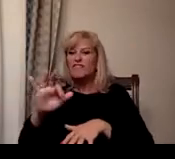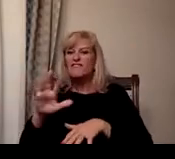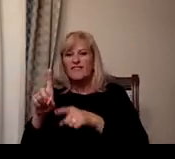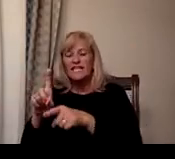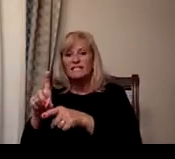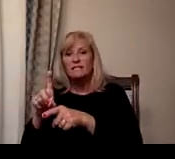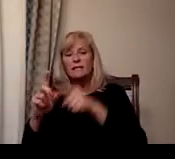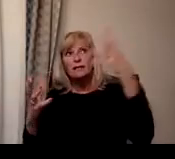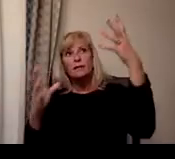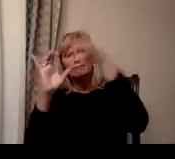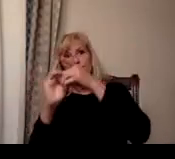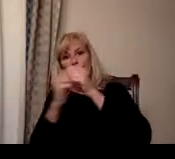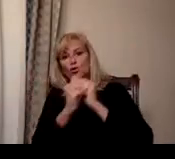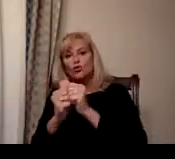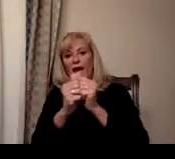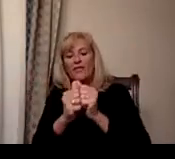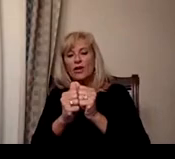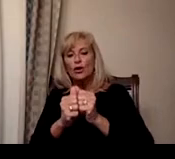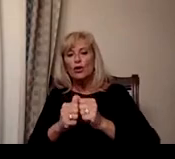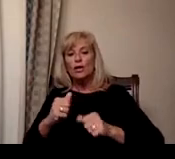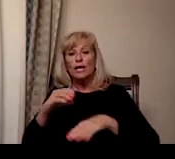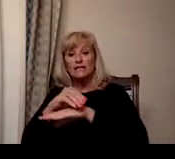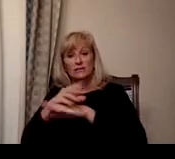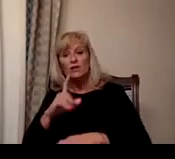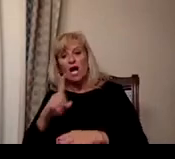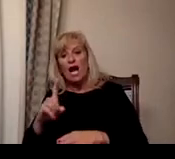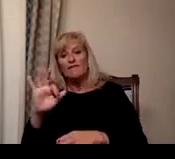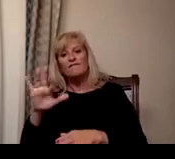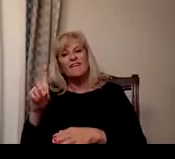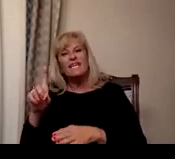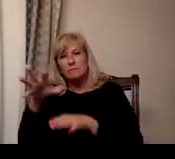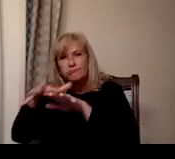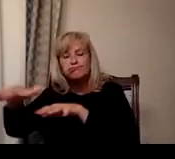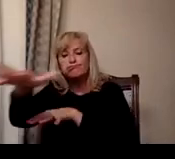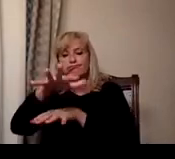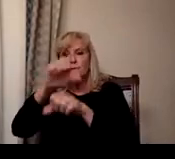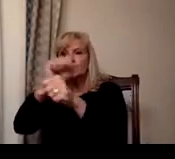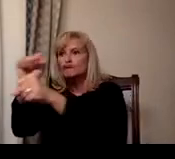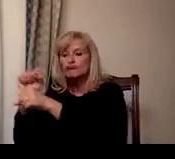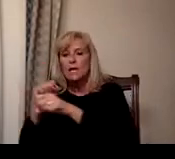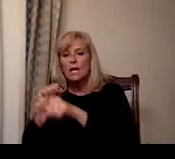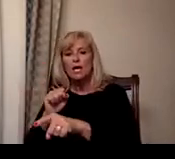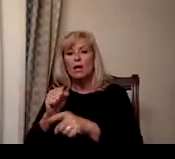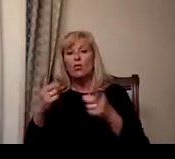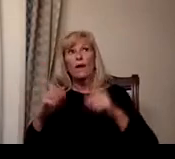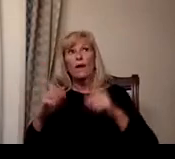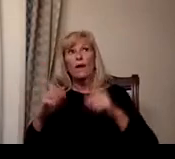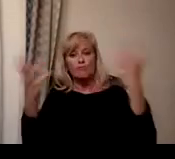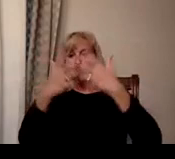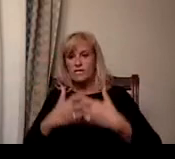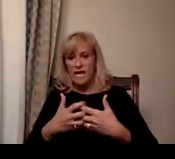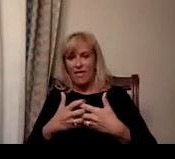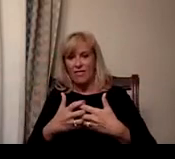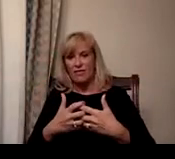also the field, which the consultants are considered the field. They believe that when we work together, that is what the magic combination is,